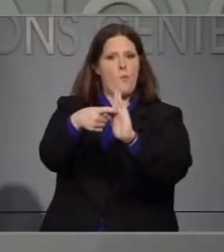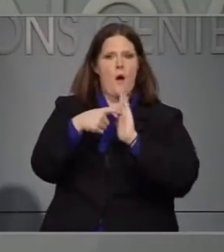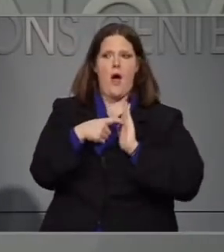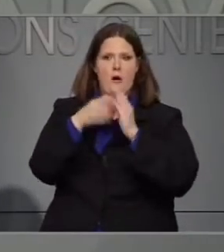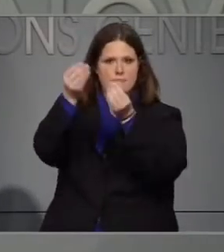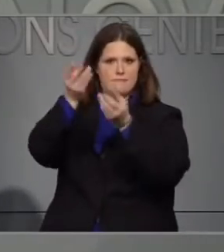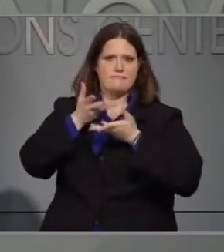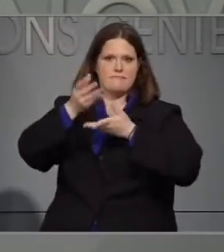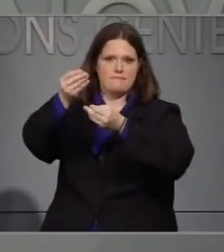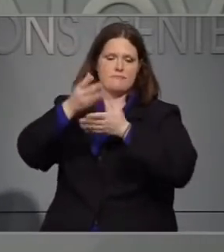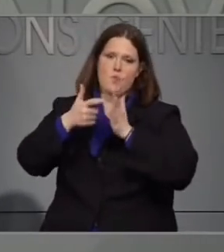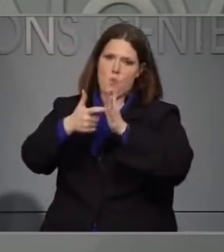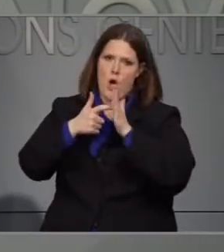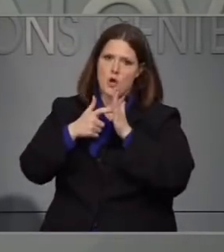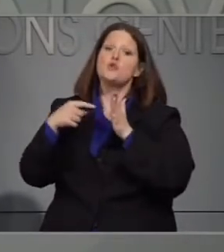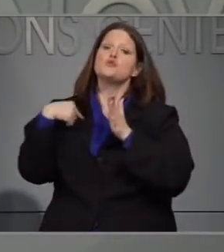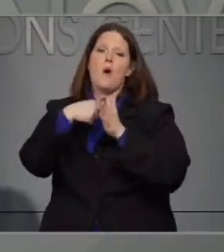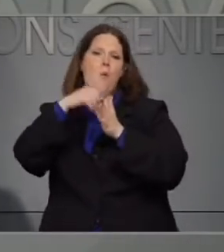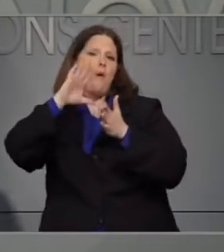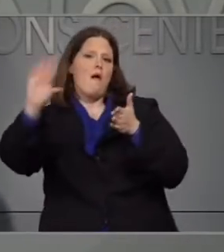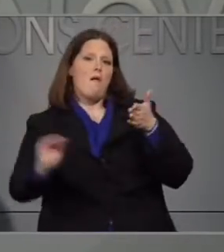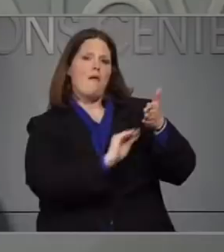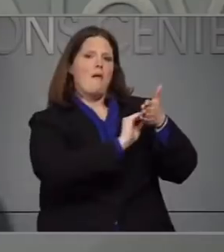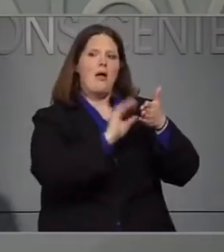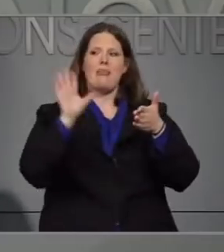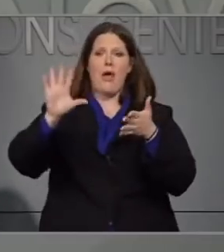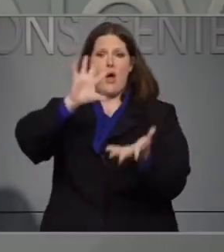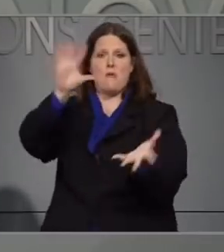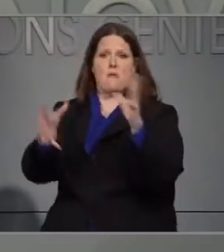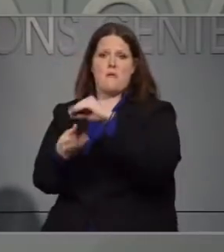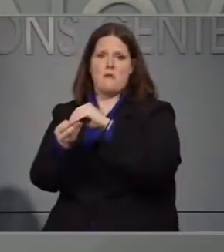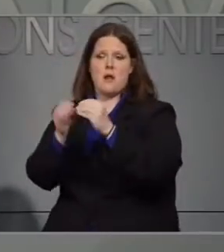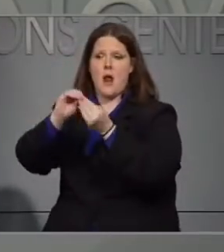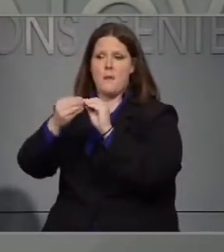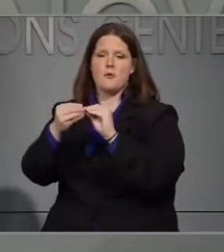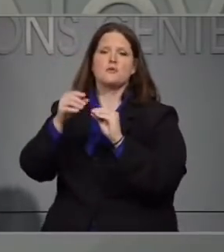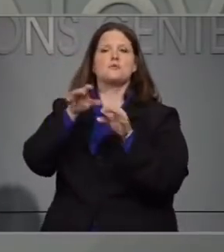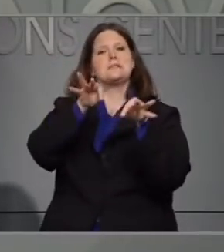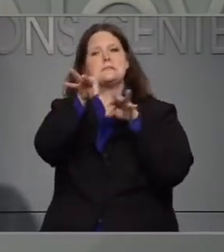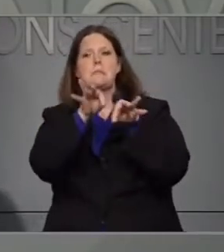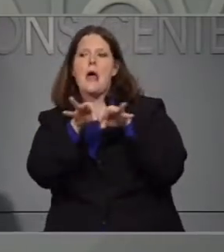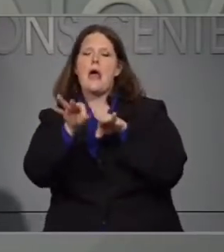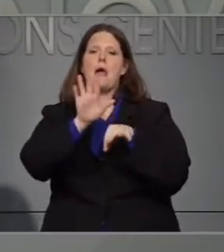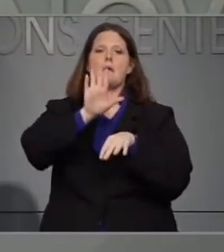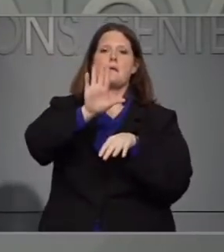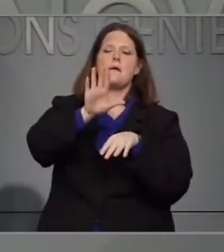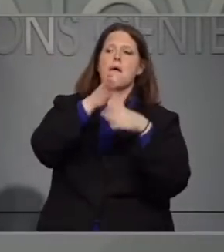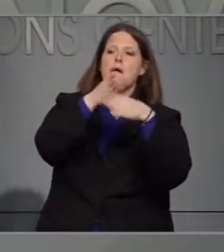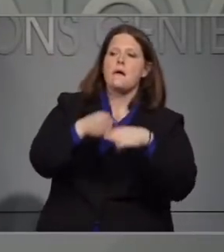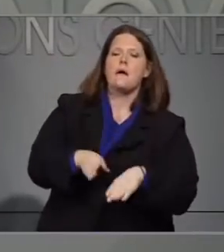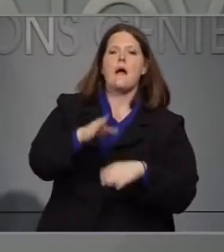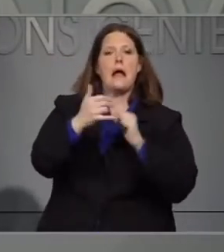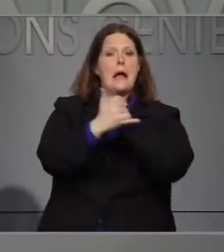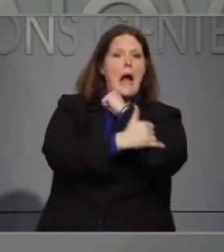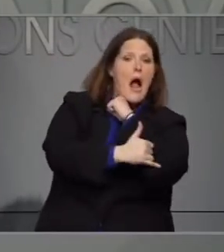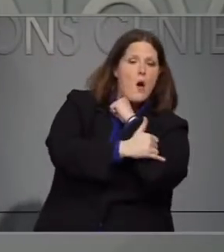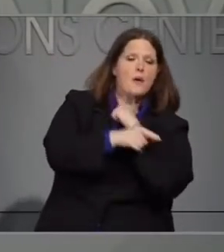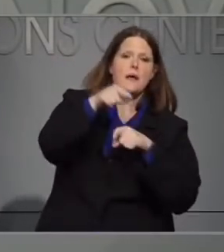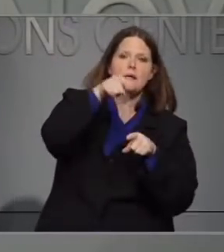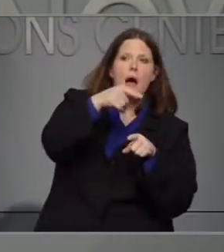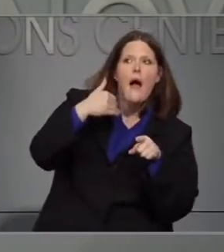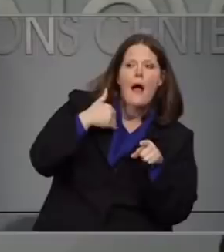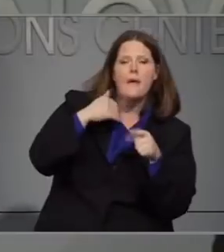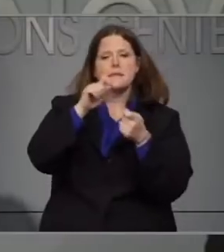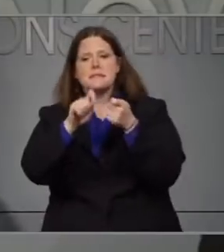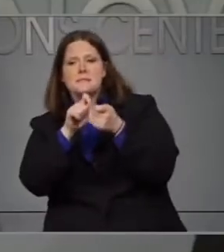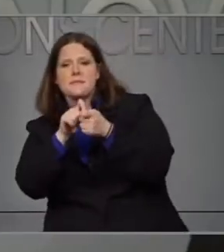will not only report the aggregate data to say, hey, in a county, this county, you may have had a child care outbreak, but we will